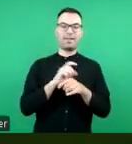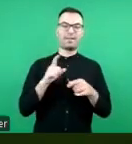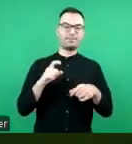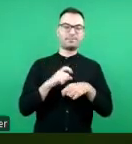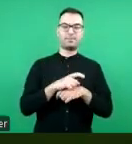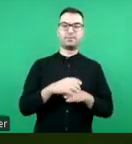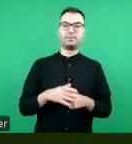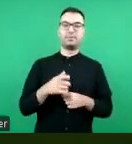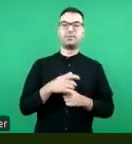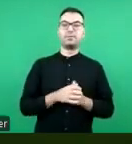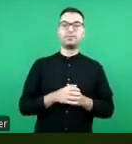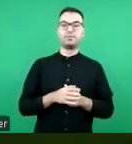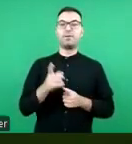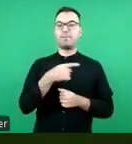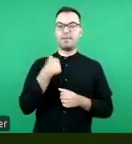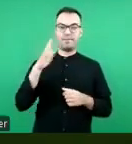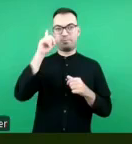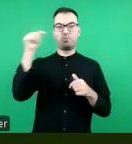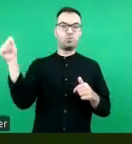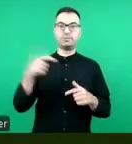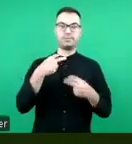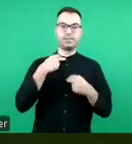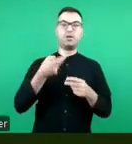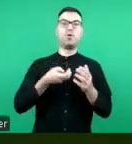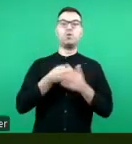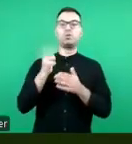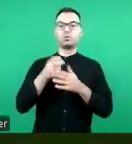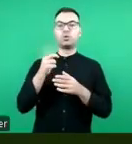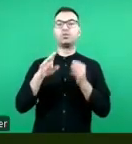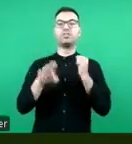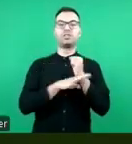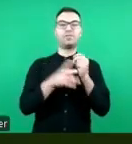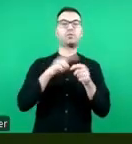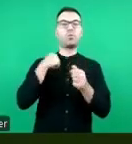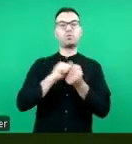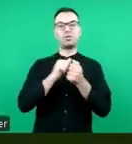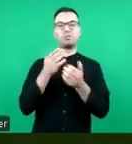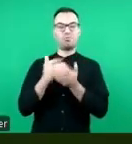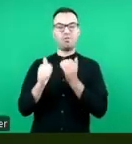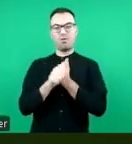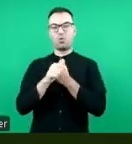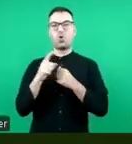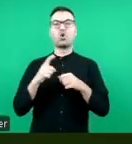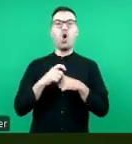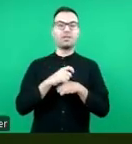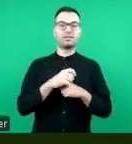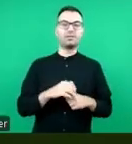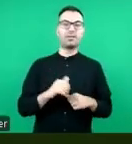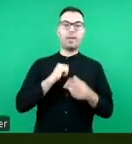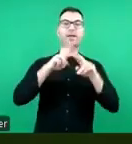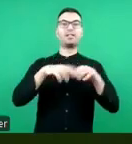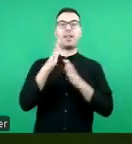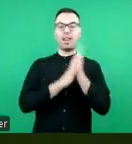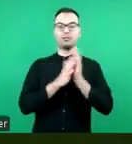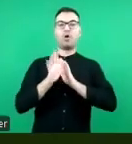legally forced actually to remove bark beetle damaged trees to protect nearby forests.